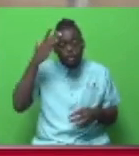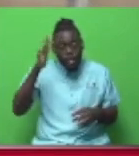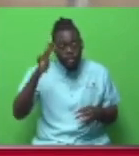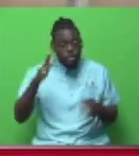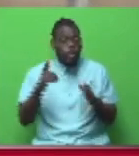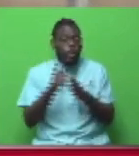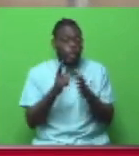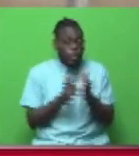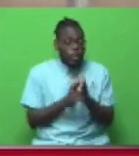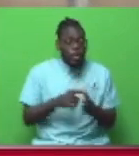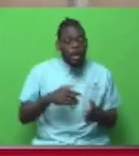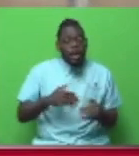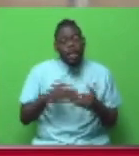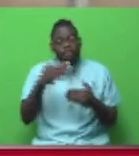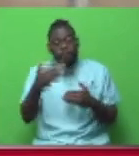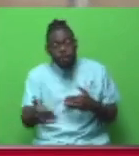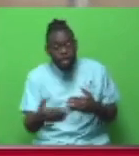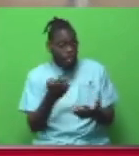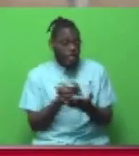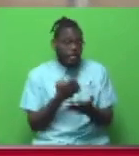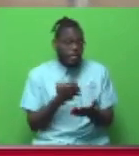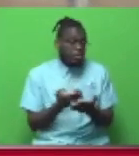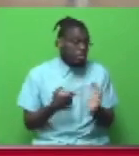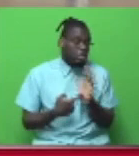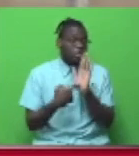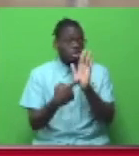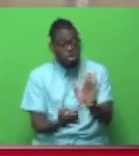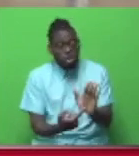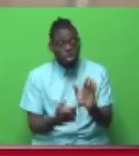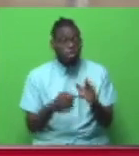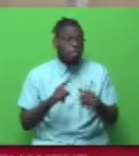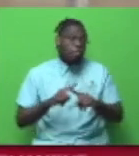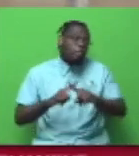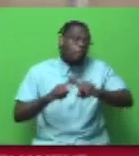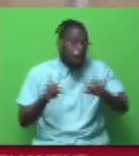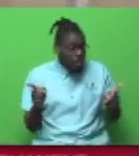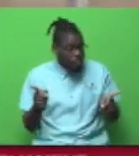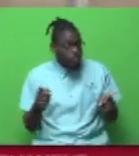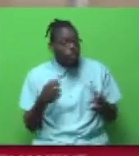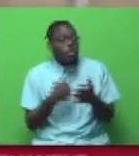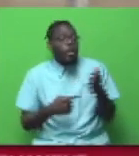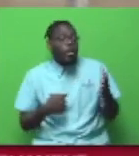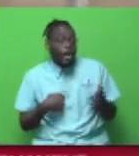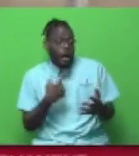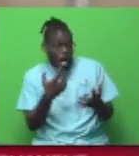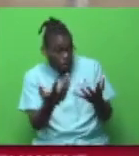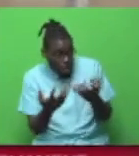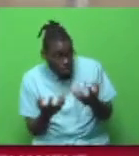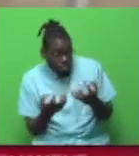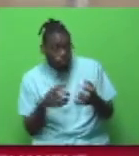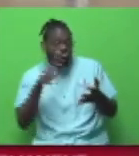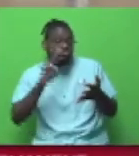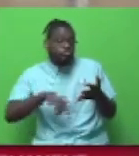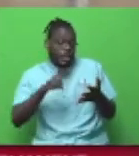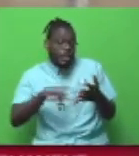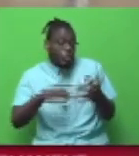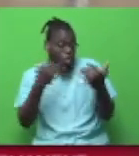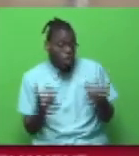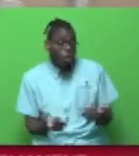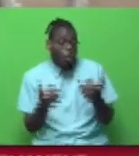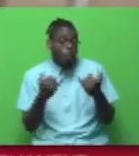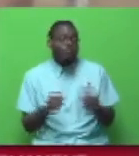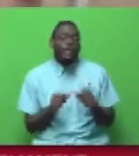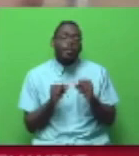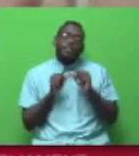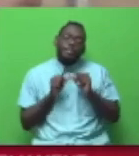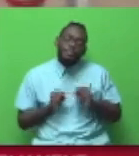in a particular way. But notwithstanding that statement, what I want to read into the record, which also came out of that report